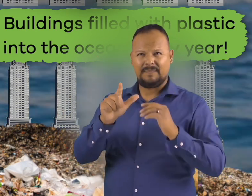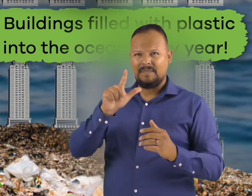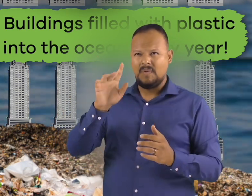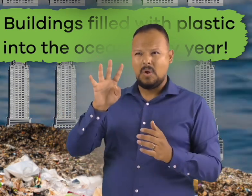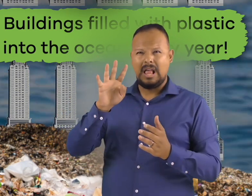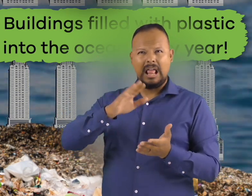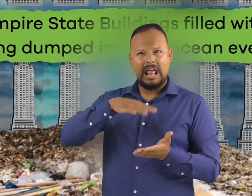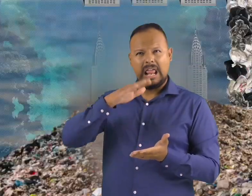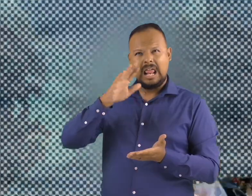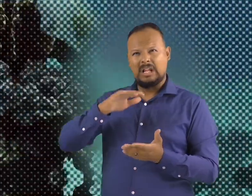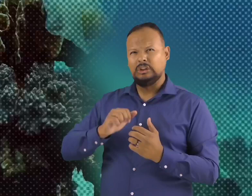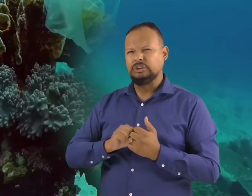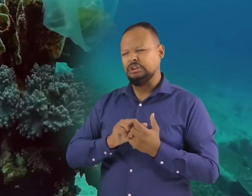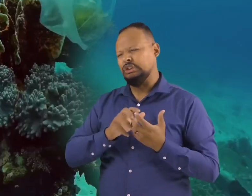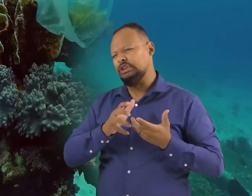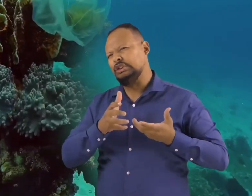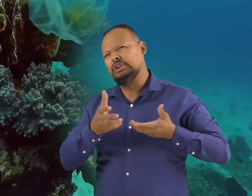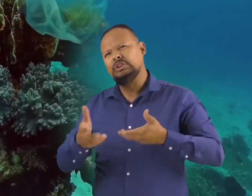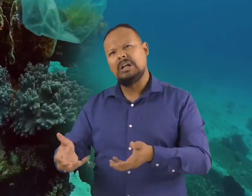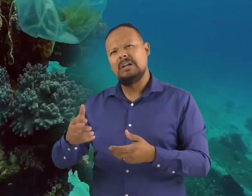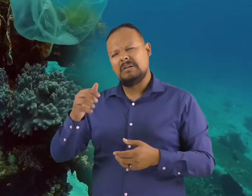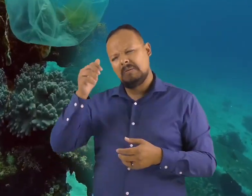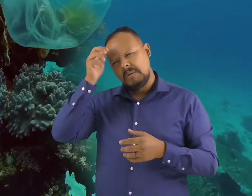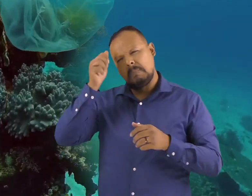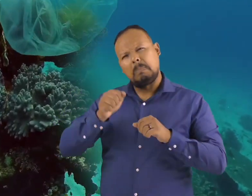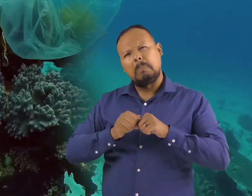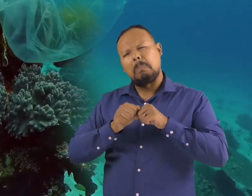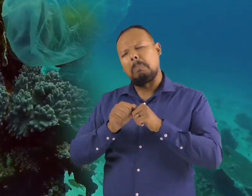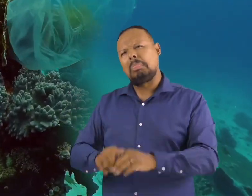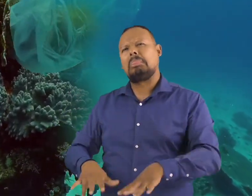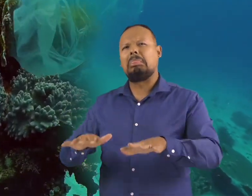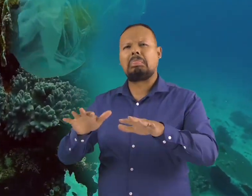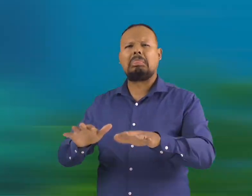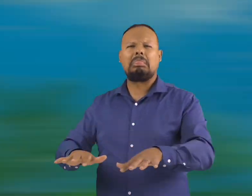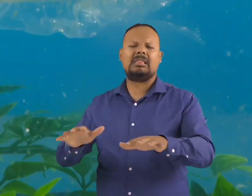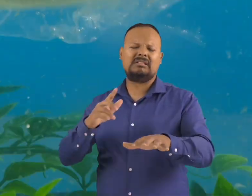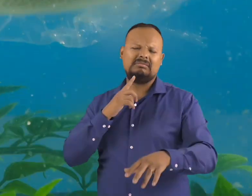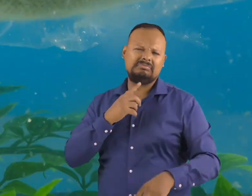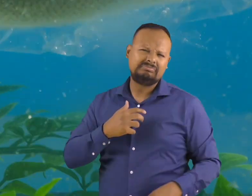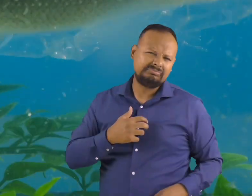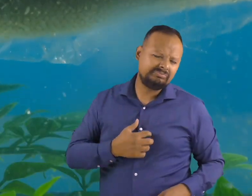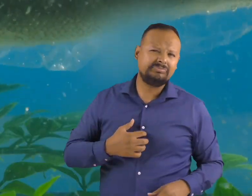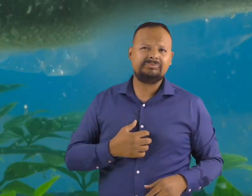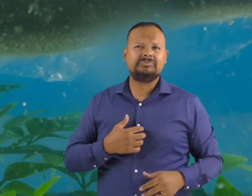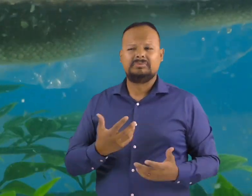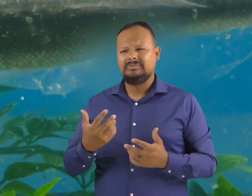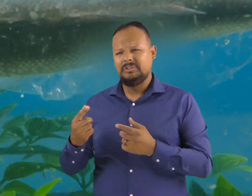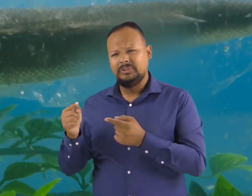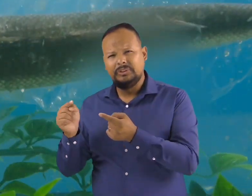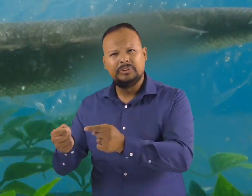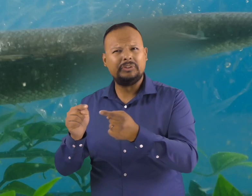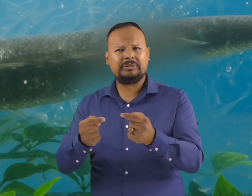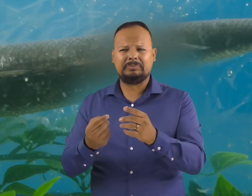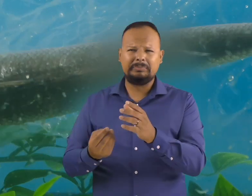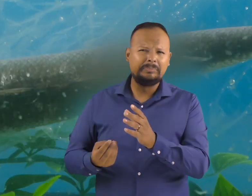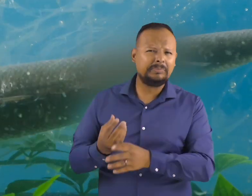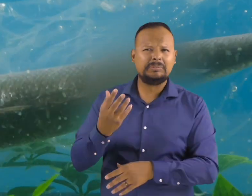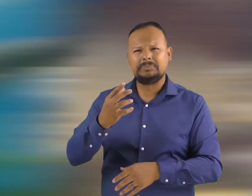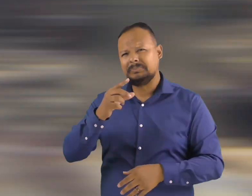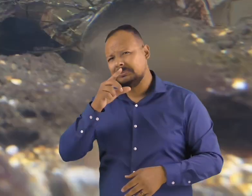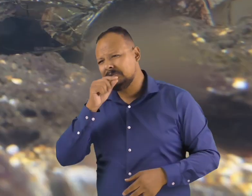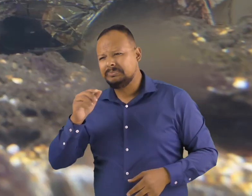Yuck! Plastic in the ocean creates a lot of problems. It is harmful to marine life and birds.